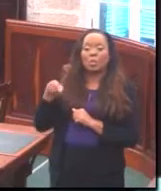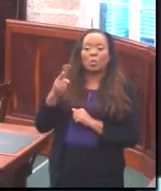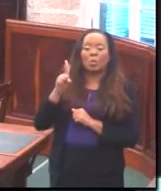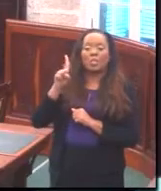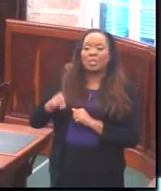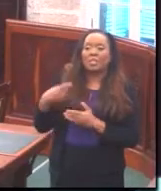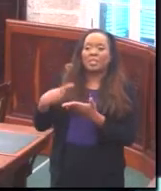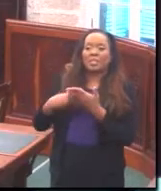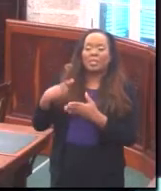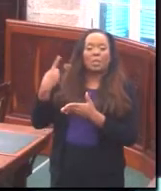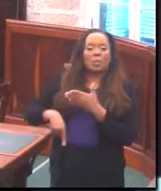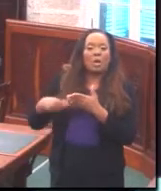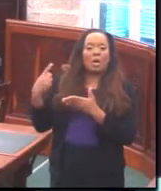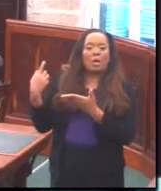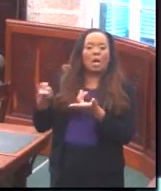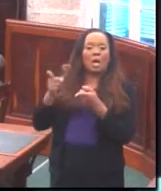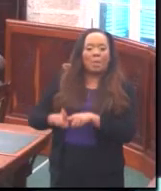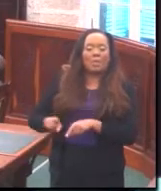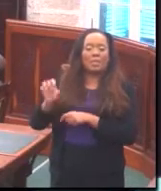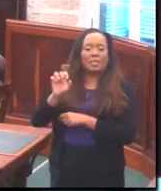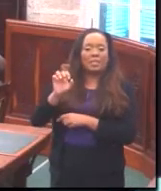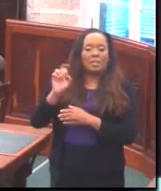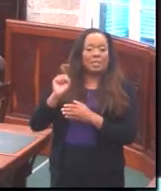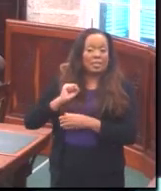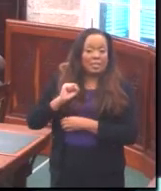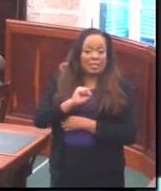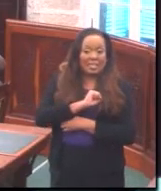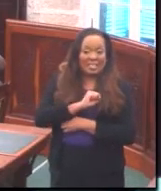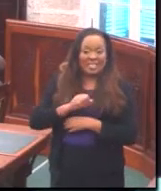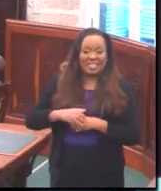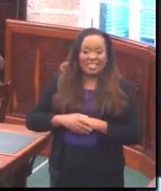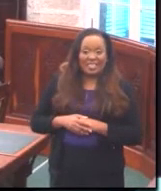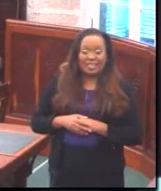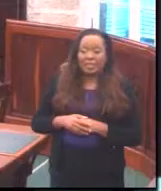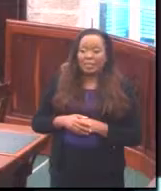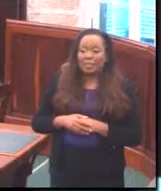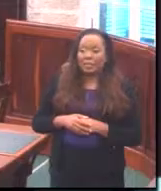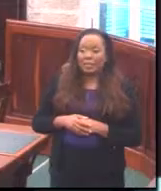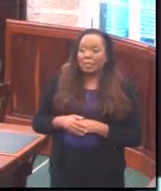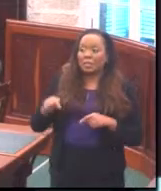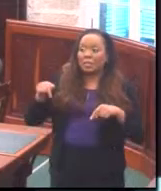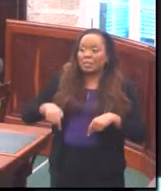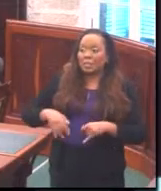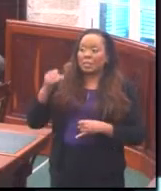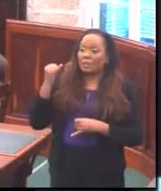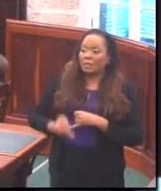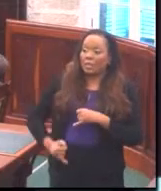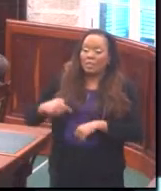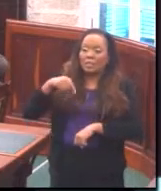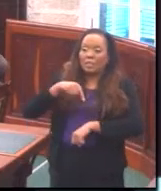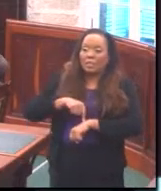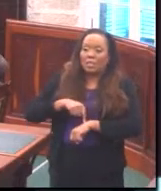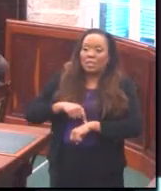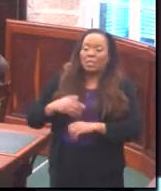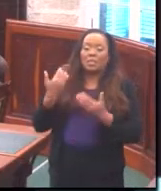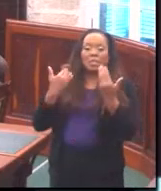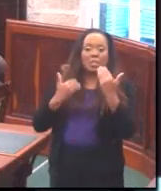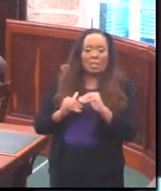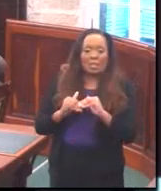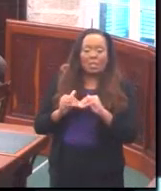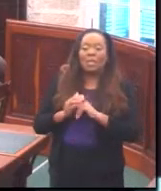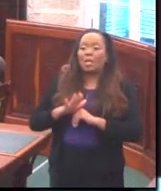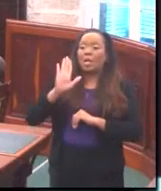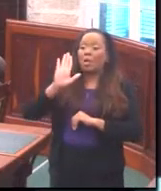Senate. This is going to be a final time that I am asking you to confine the amendments